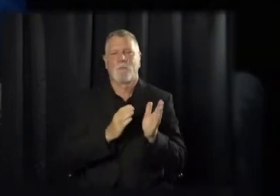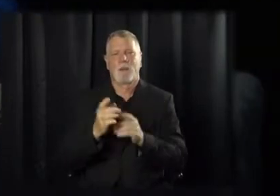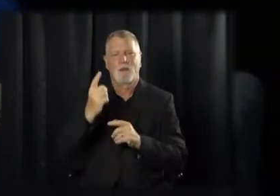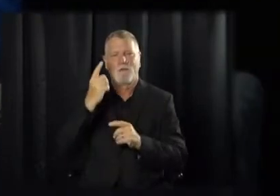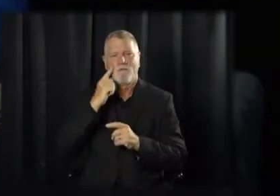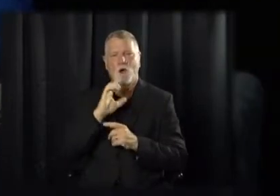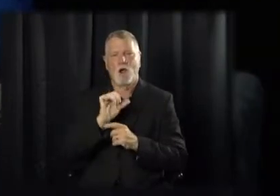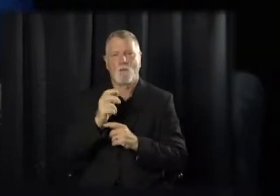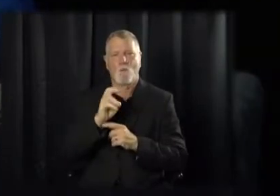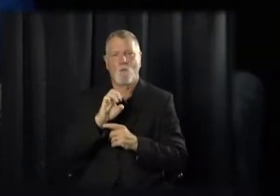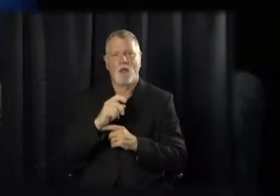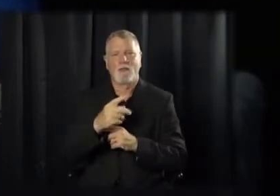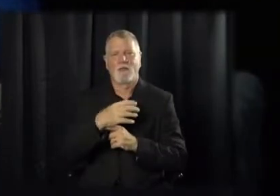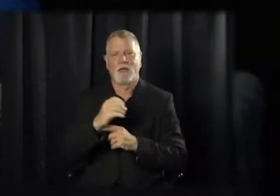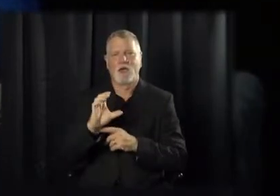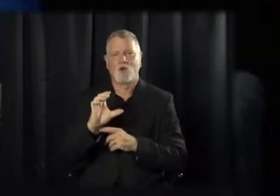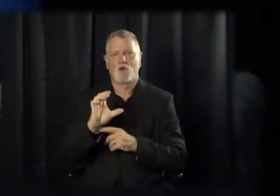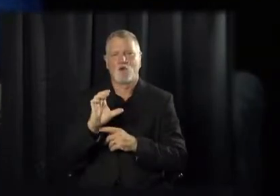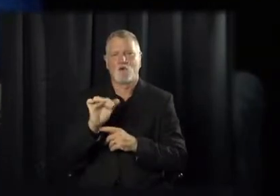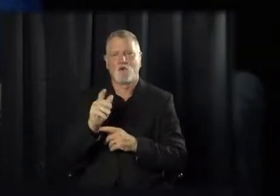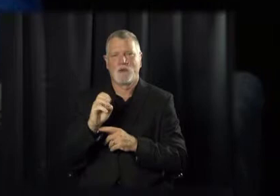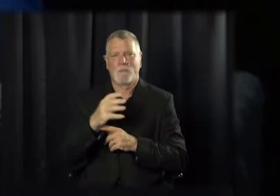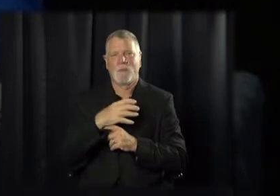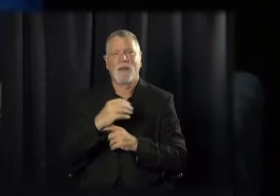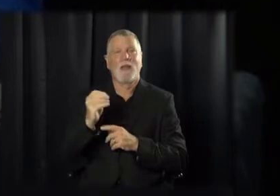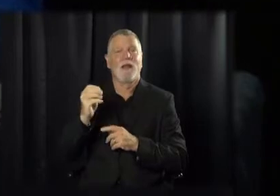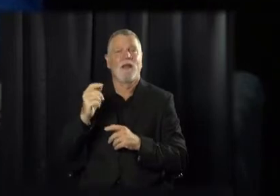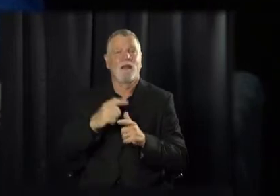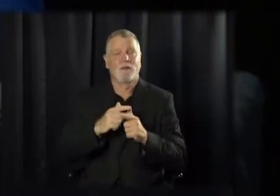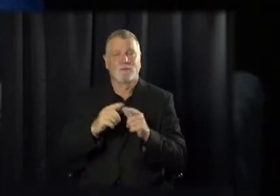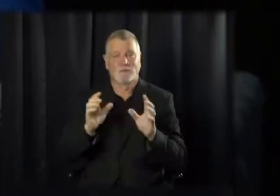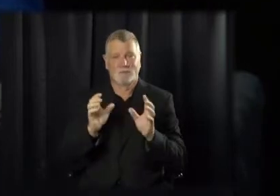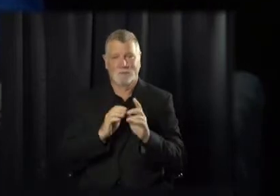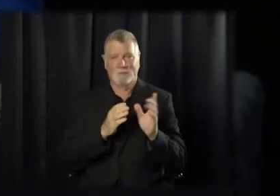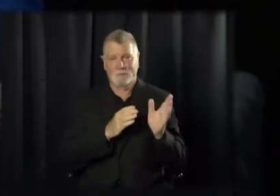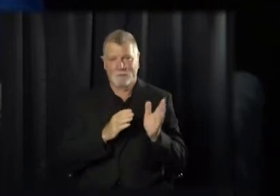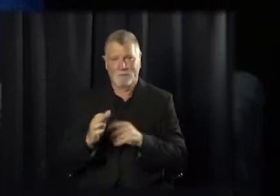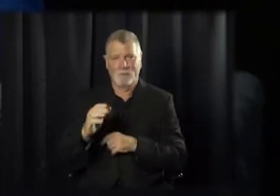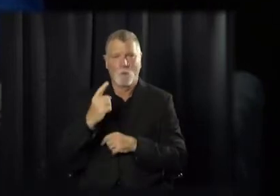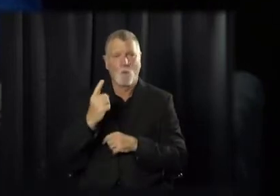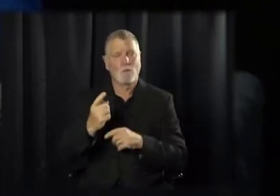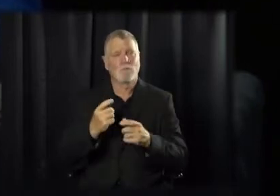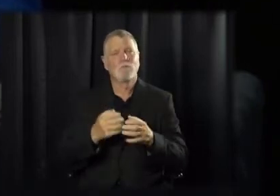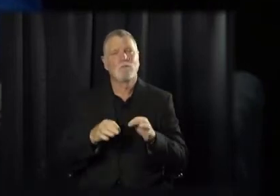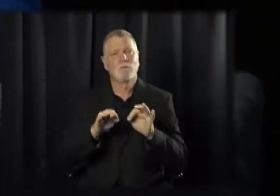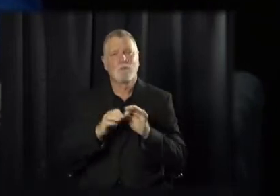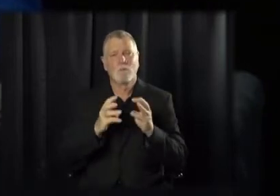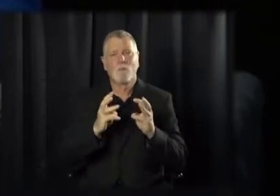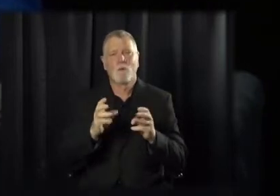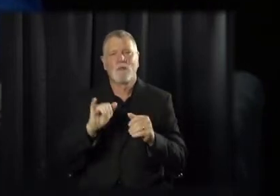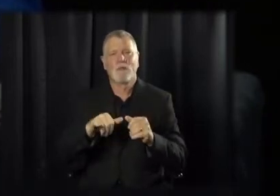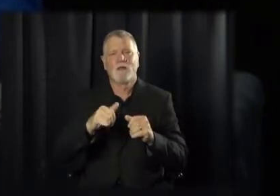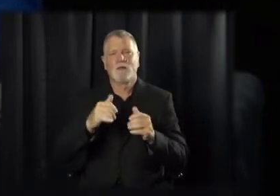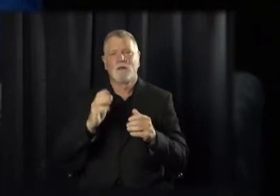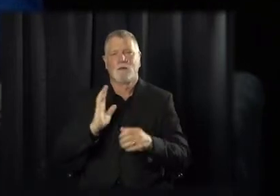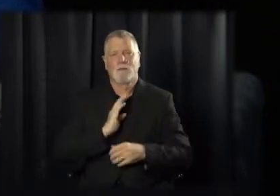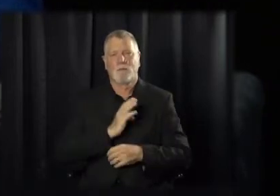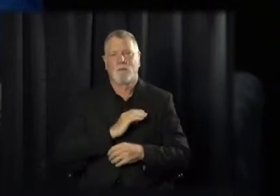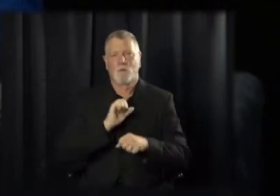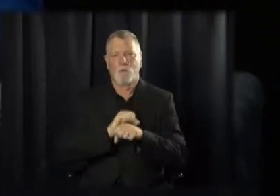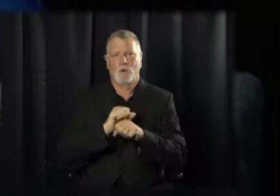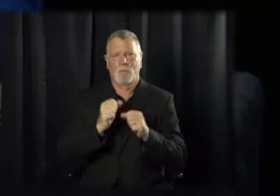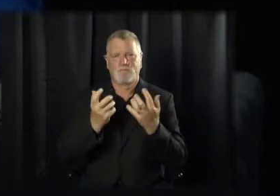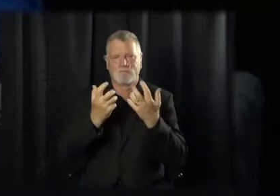the Commonwealth and for CRIM. And as you know, the certification of fiscal plans is one of the critical ways that the Oversight Board is working